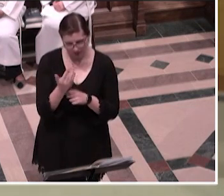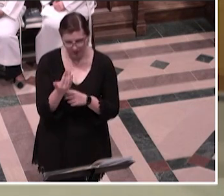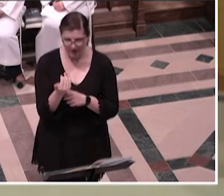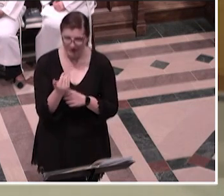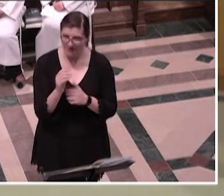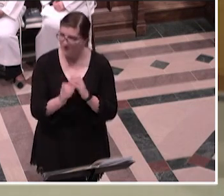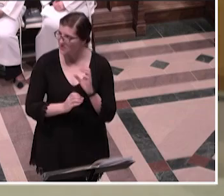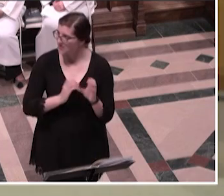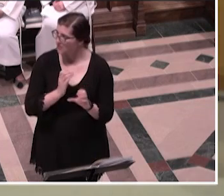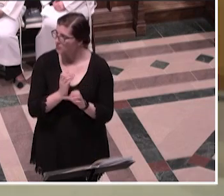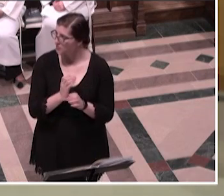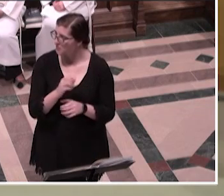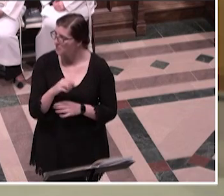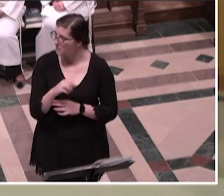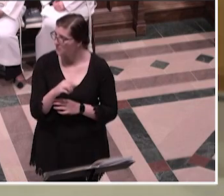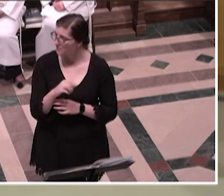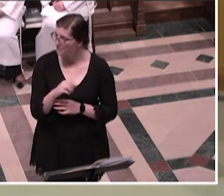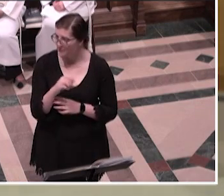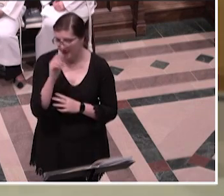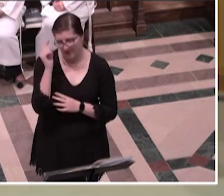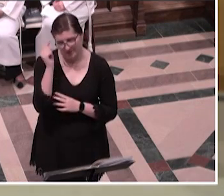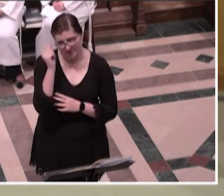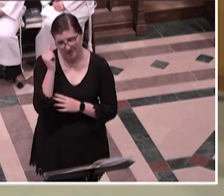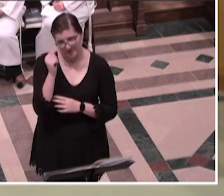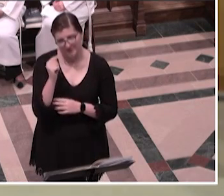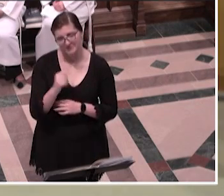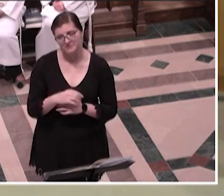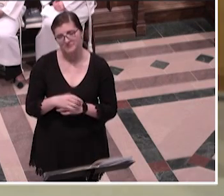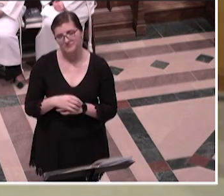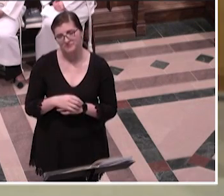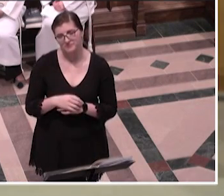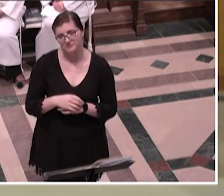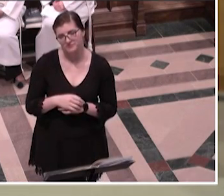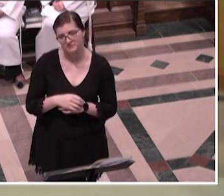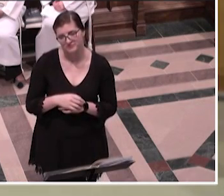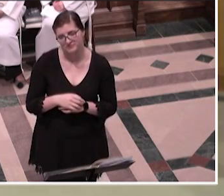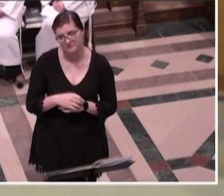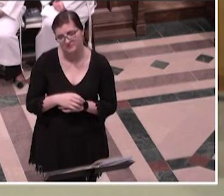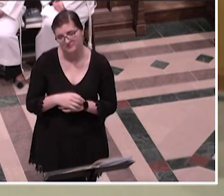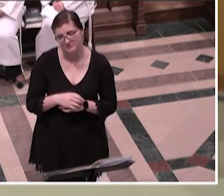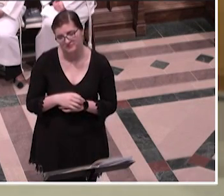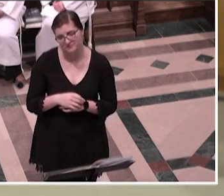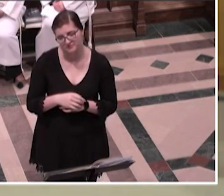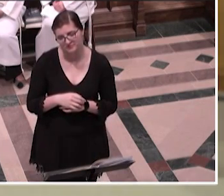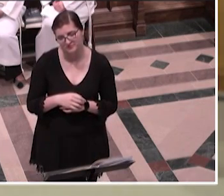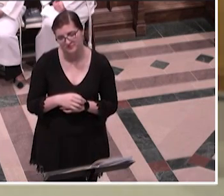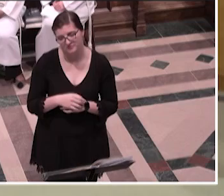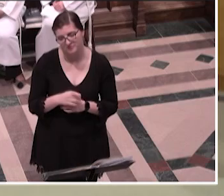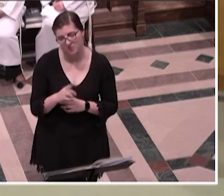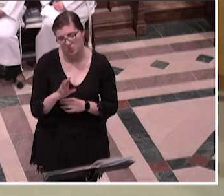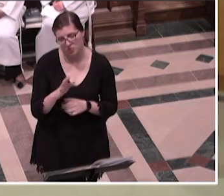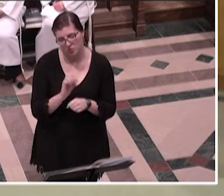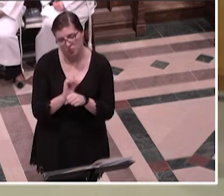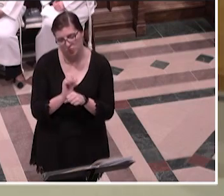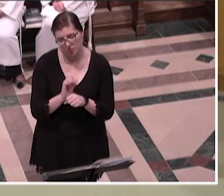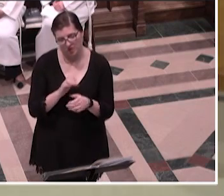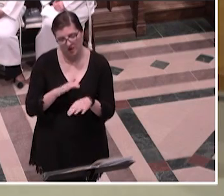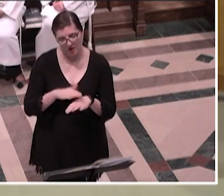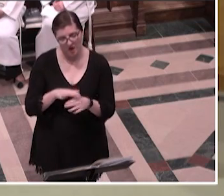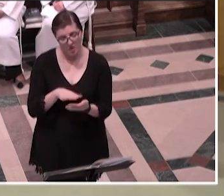the philosopher and theologian Nicholas of Cusa. In his work on learned